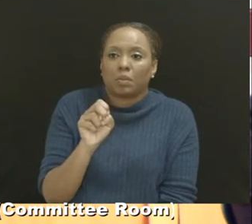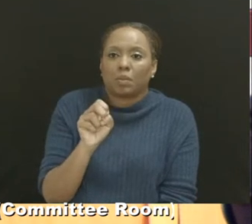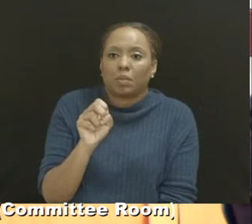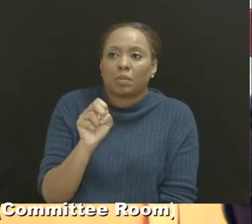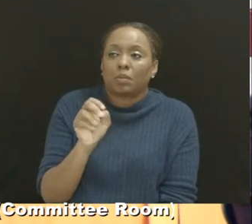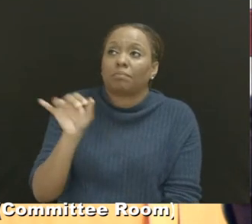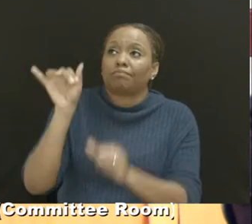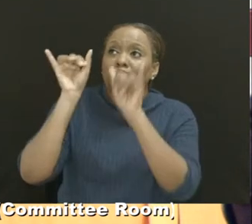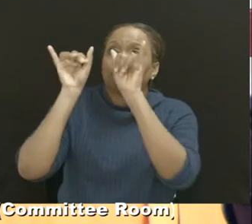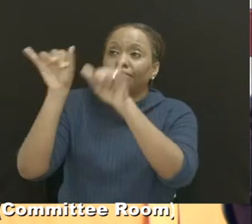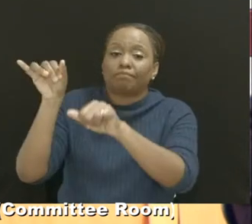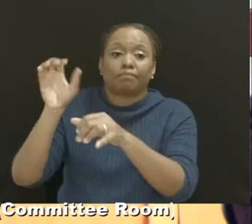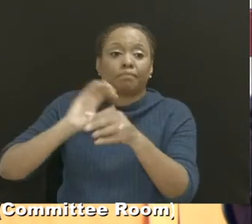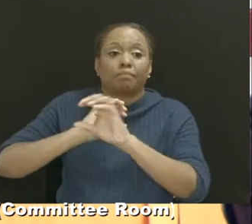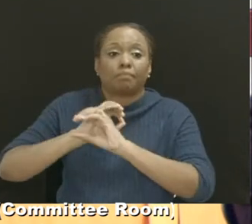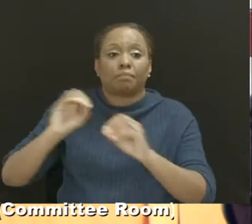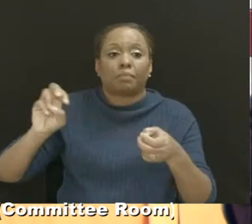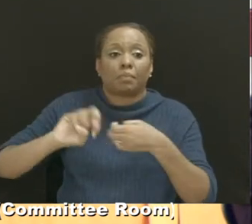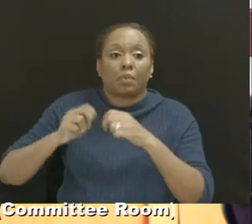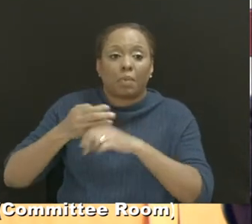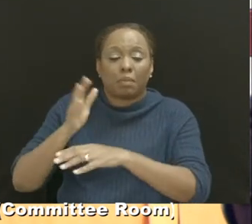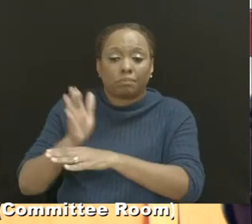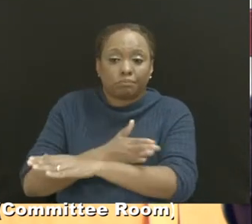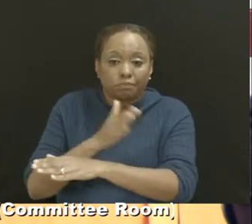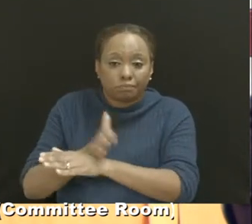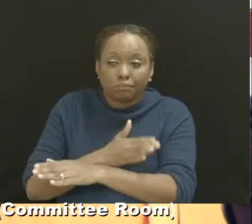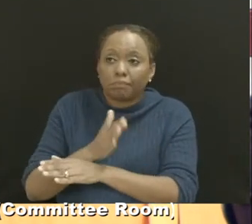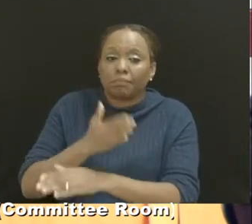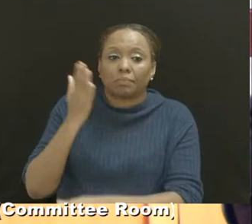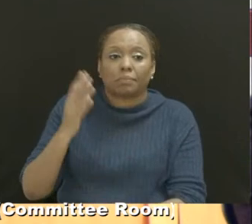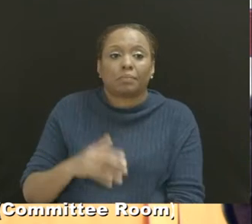there, we should have no problem in maintaining those areas.